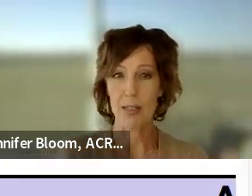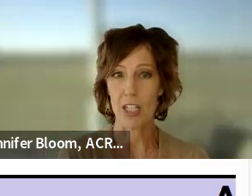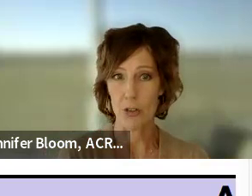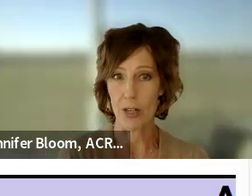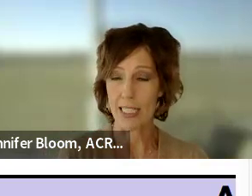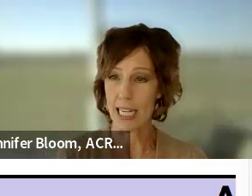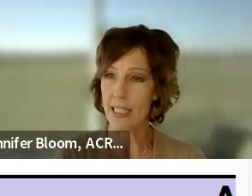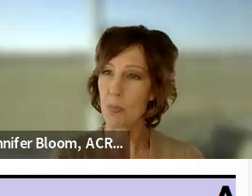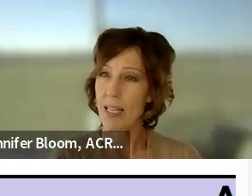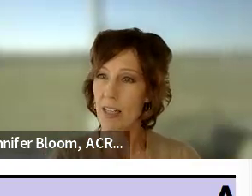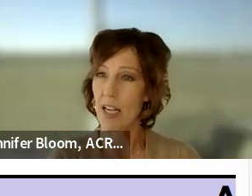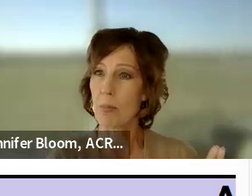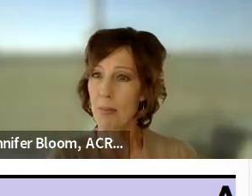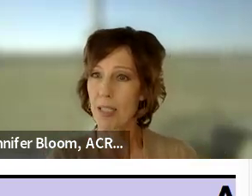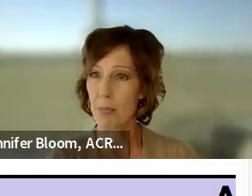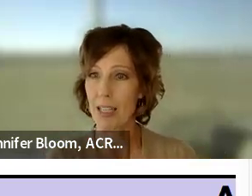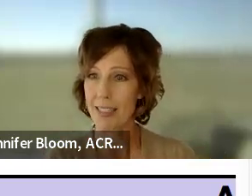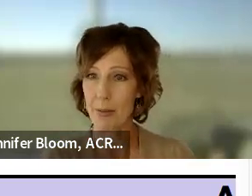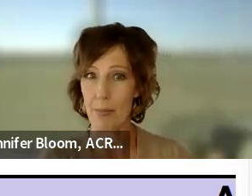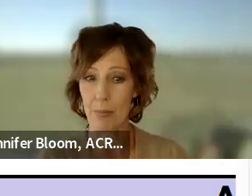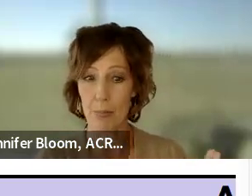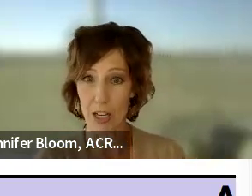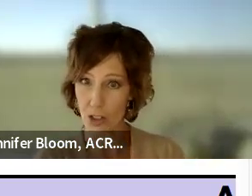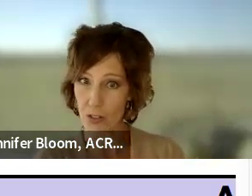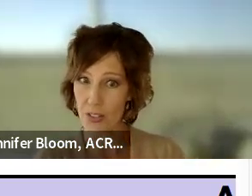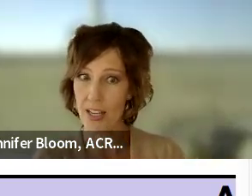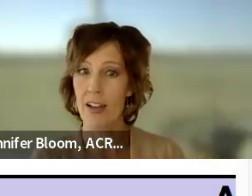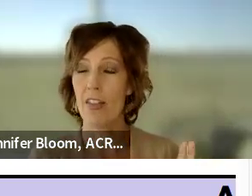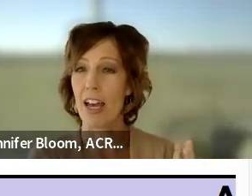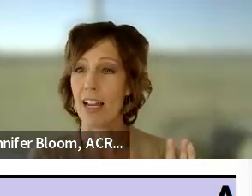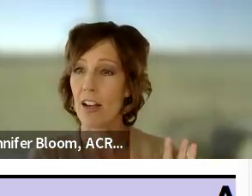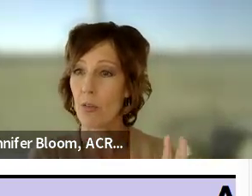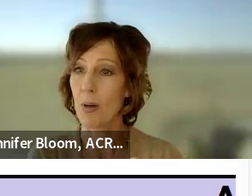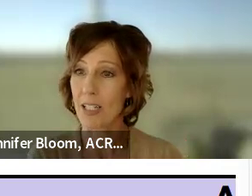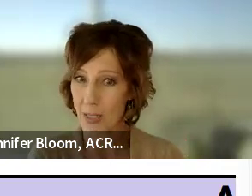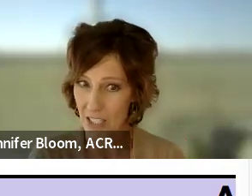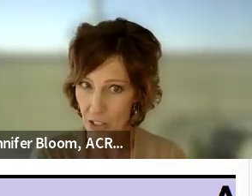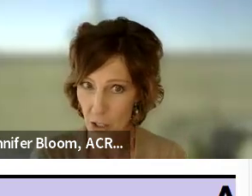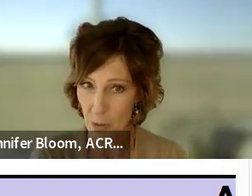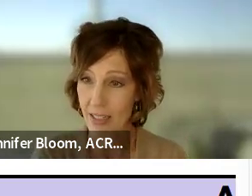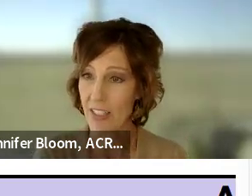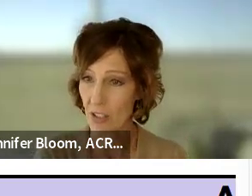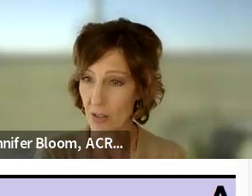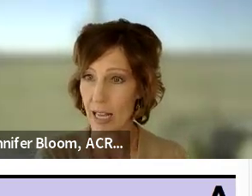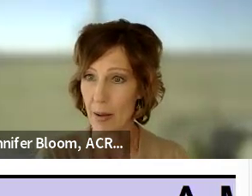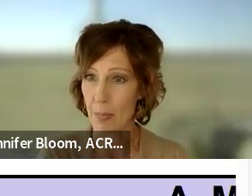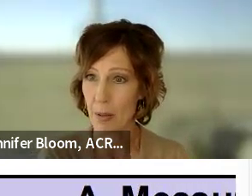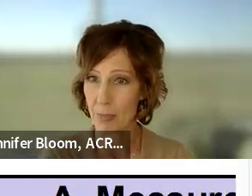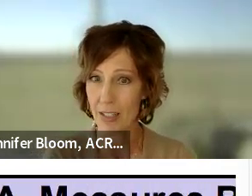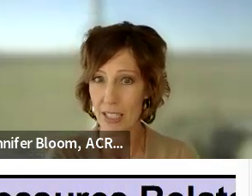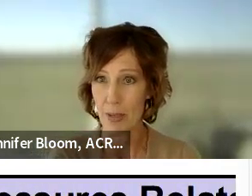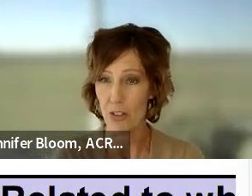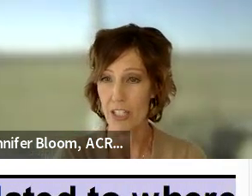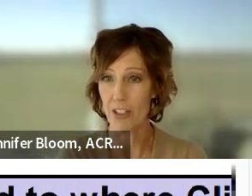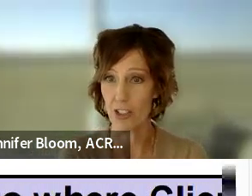year-end performance contract data is based on public policy measures that we don't get to determine. These are